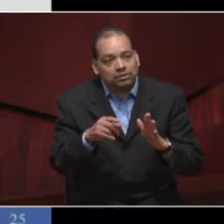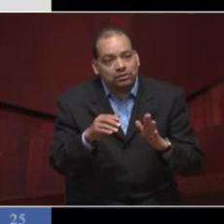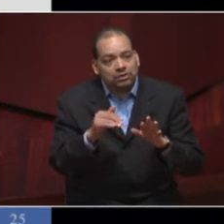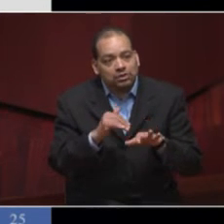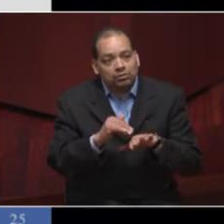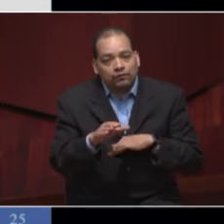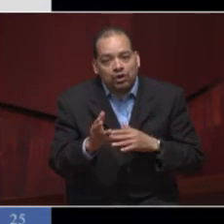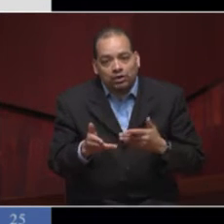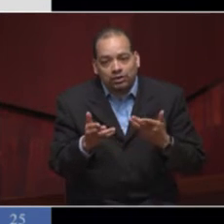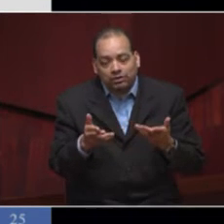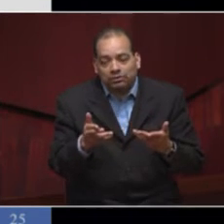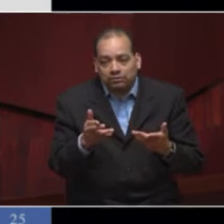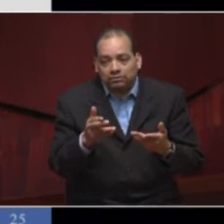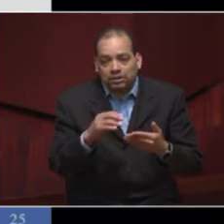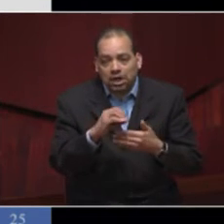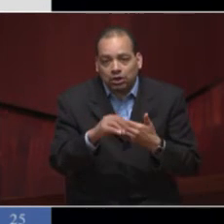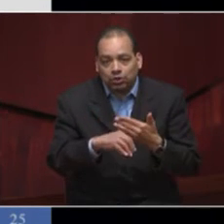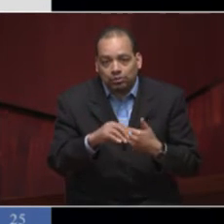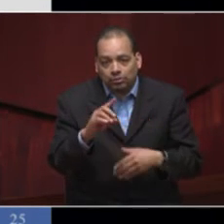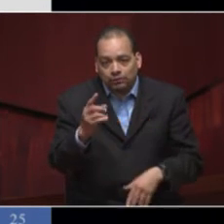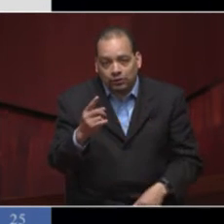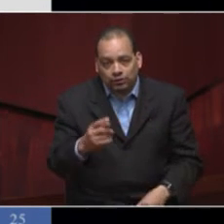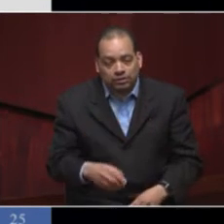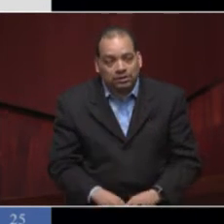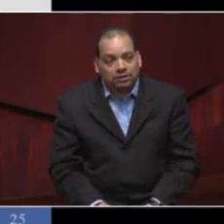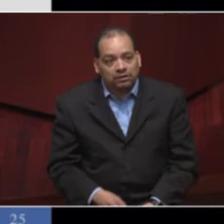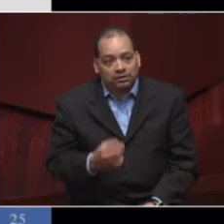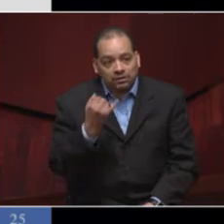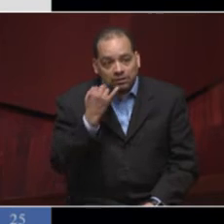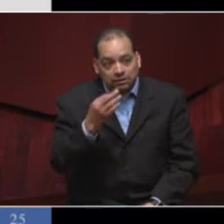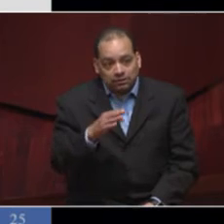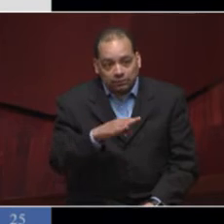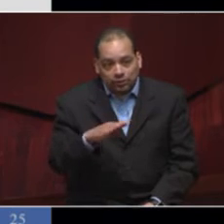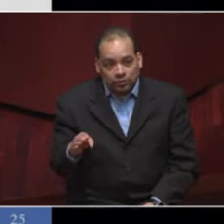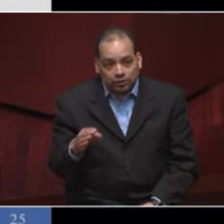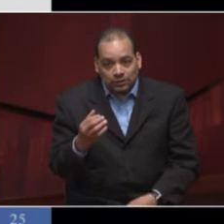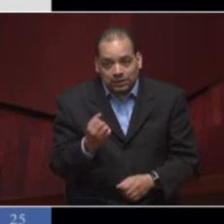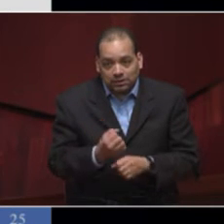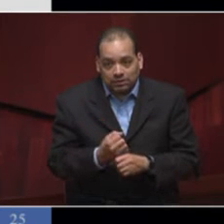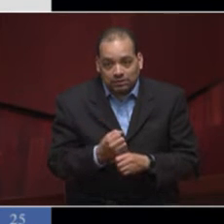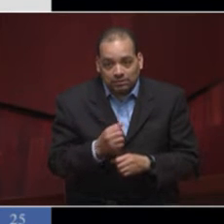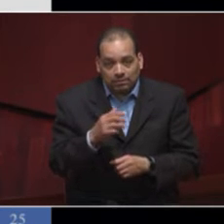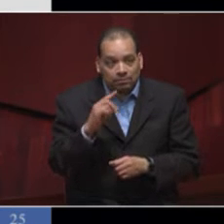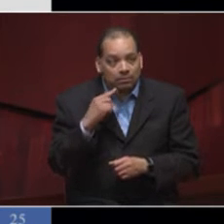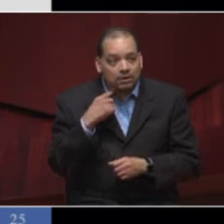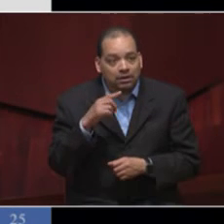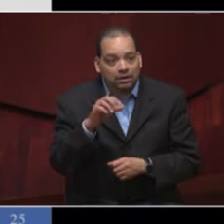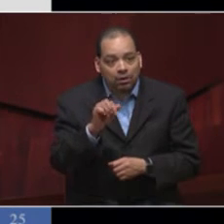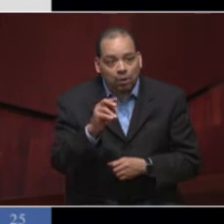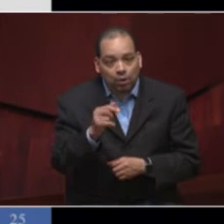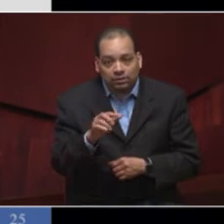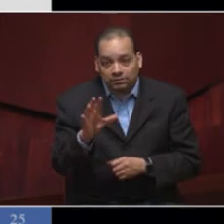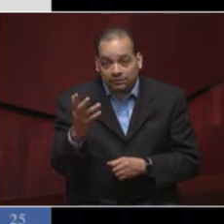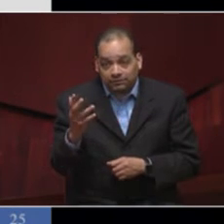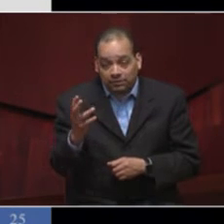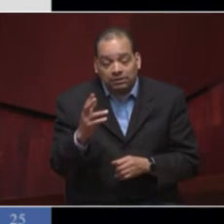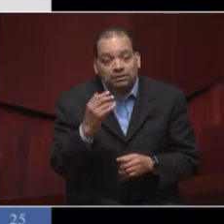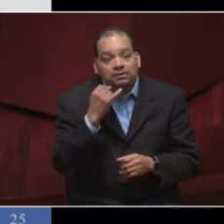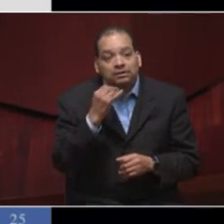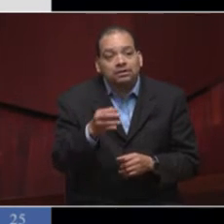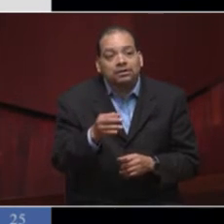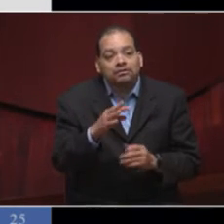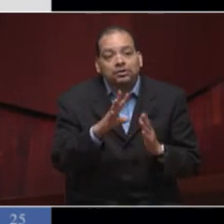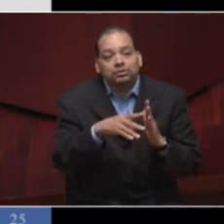of October. If we don't get them by the 5th of August, or if we can't get them in a spreadsheet